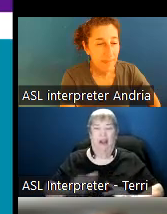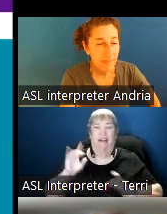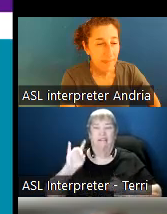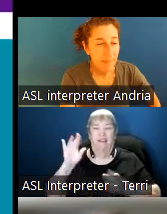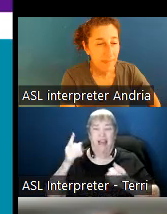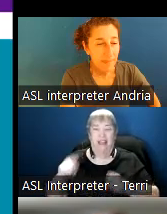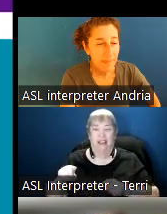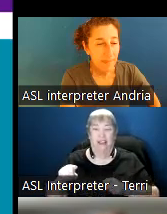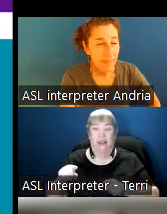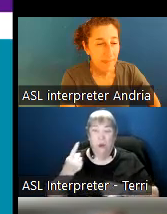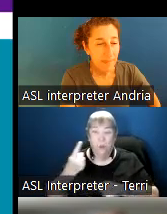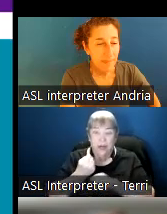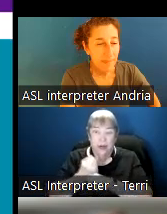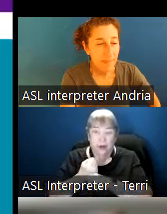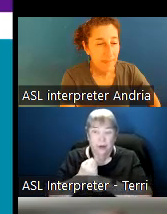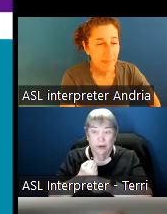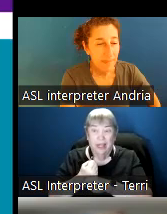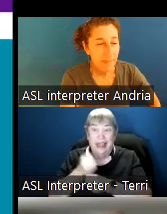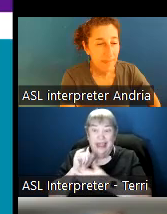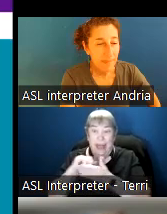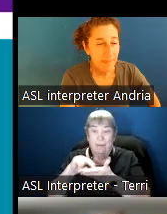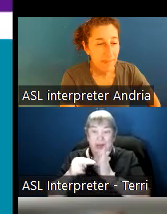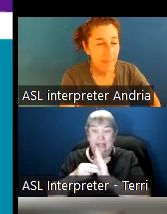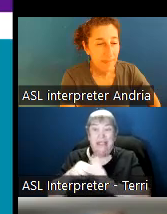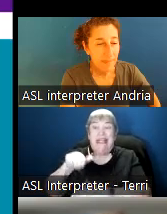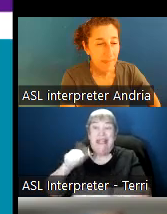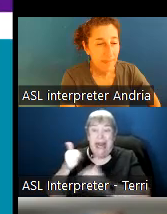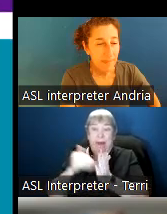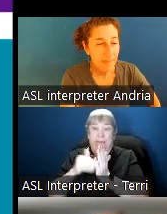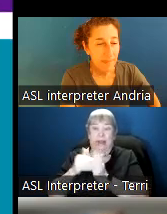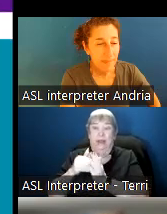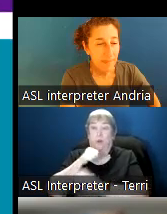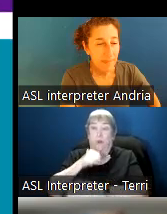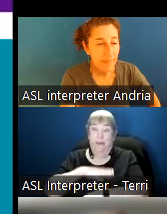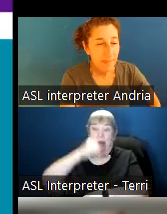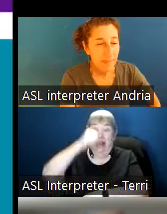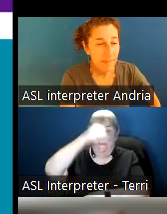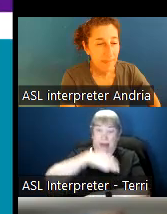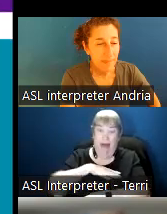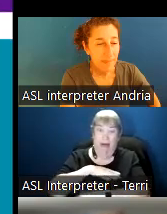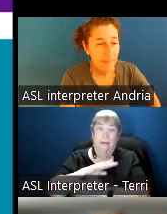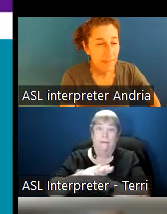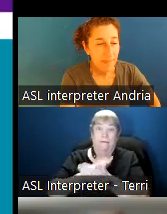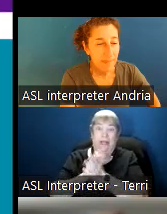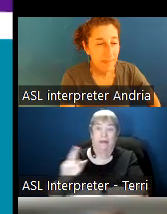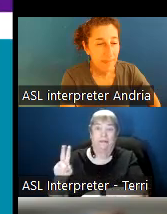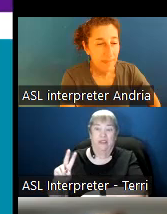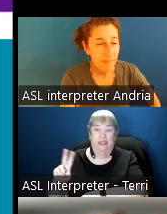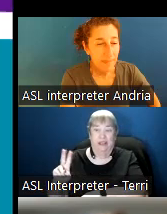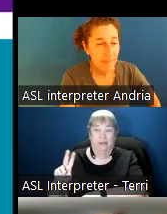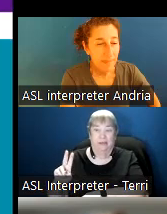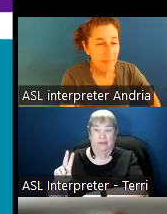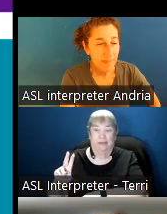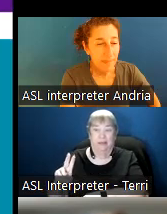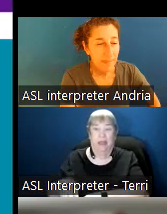women and 1 in 9 men experience severe intimate partner physical violence, intimate partner contact